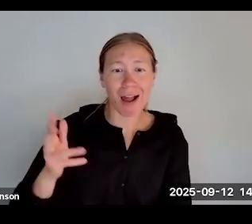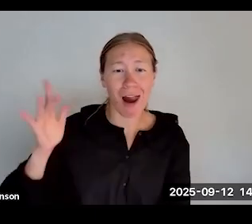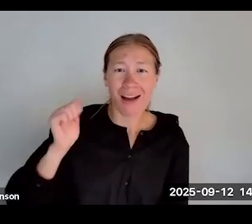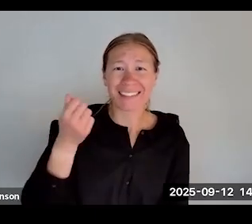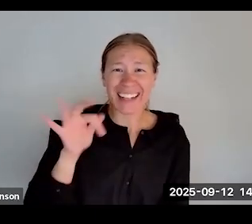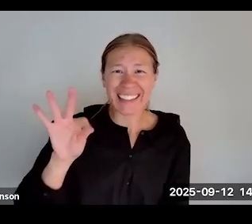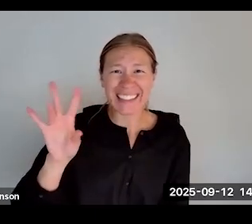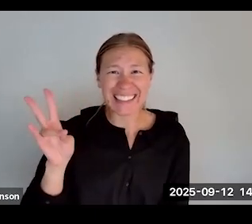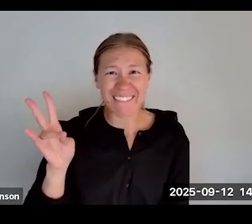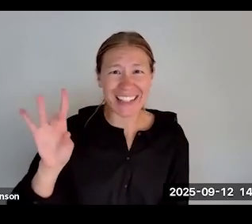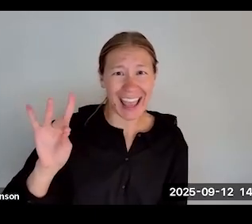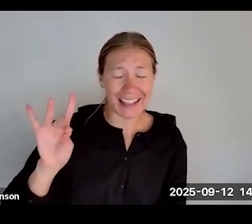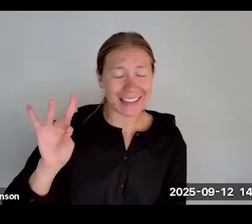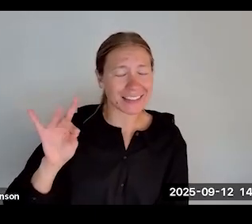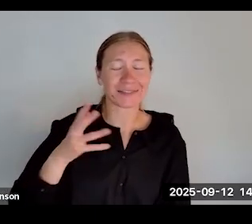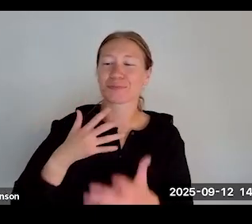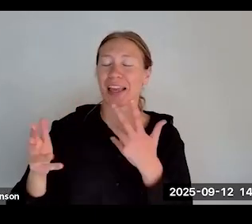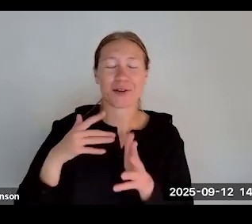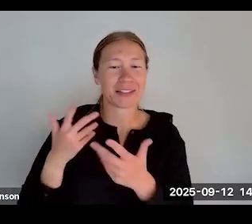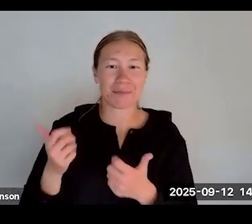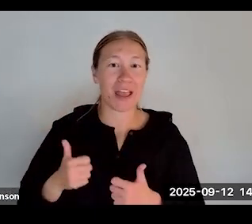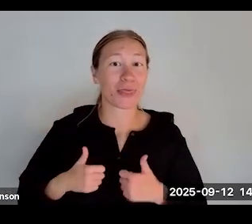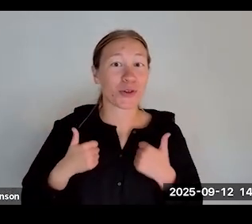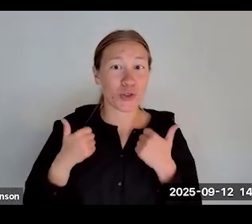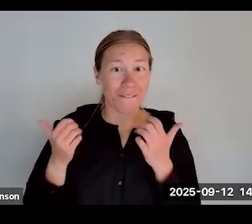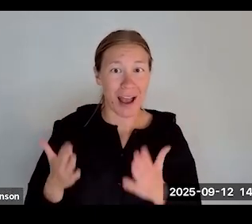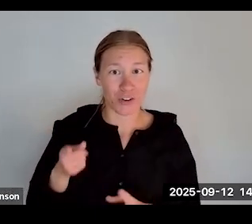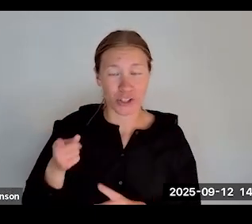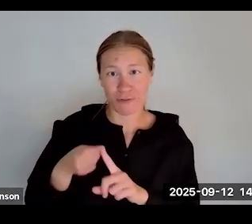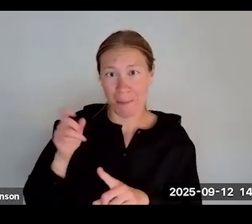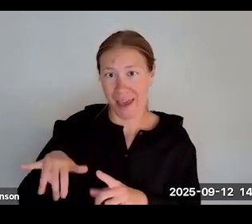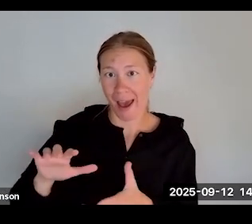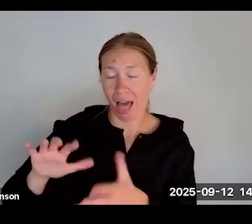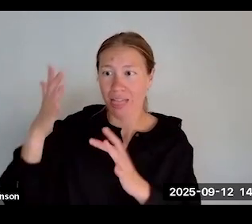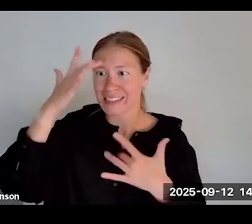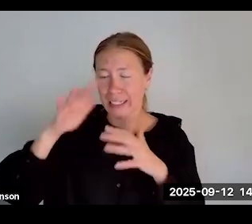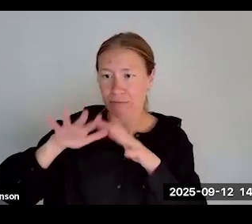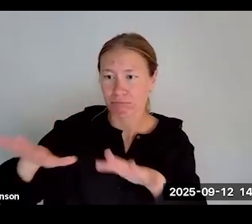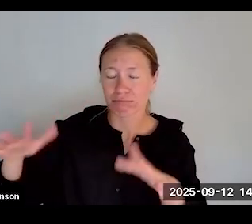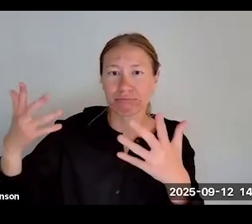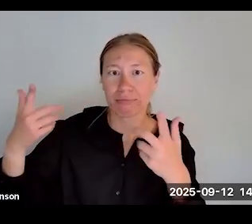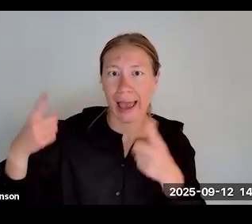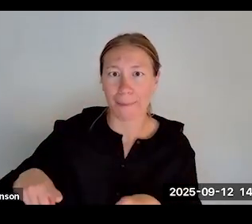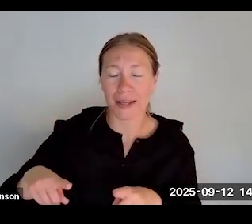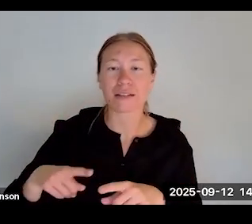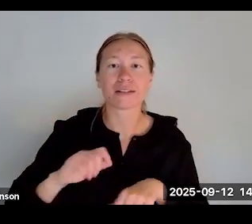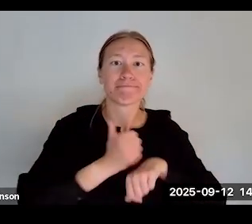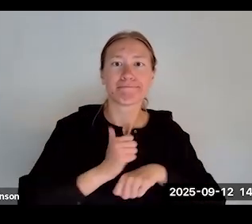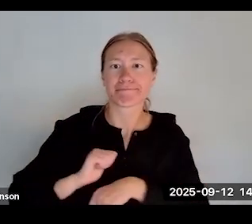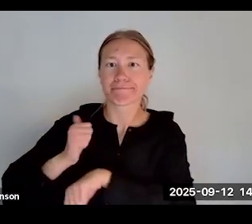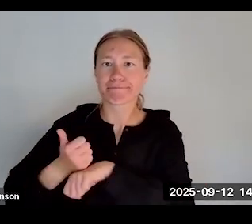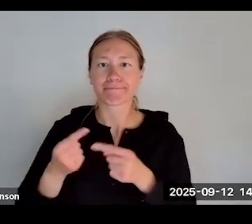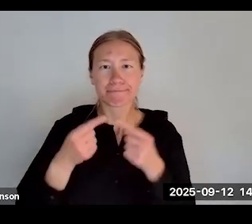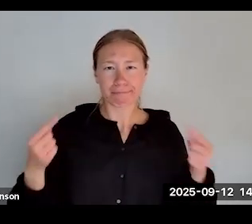1978. Anyway, the survivors of this pandemic form opposing communities. One survivor,